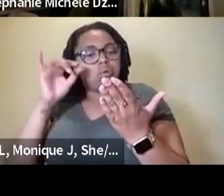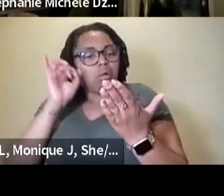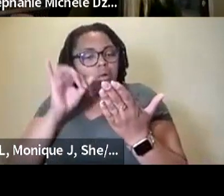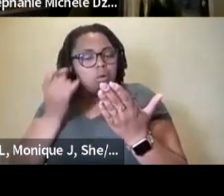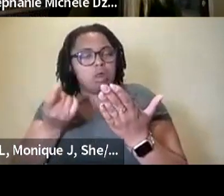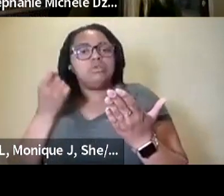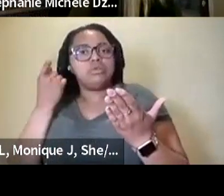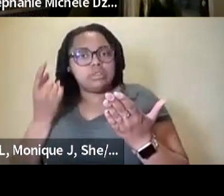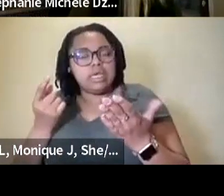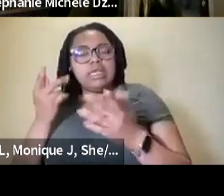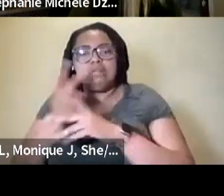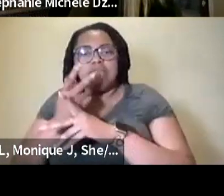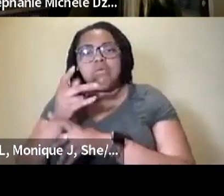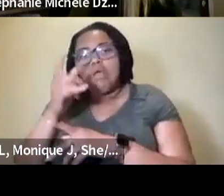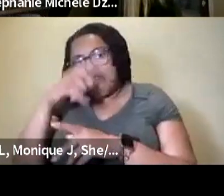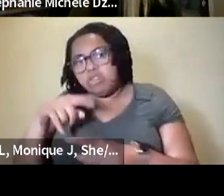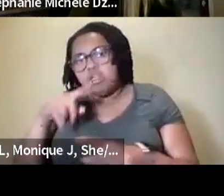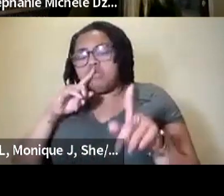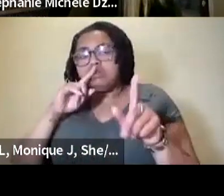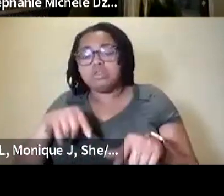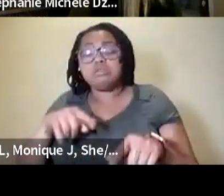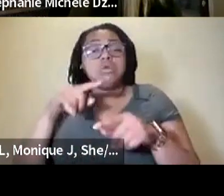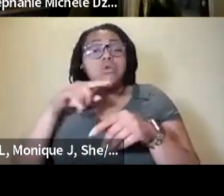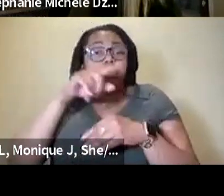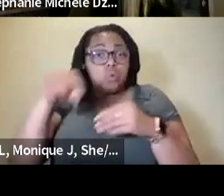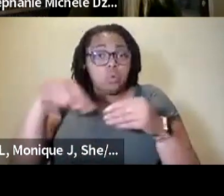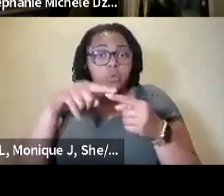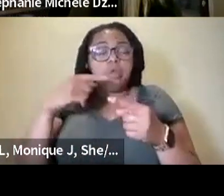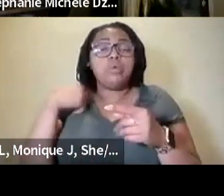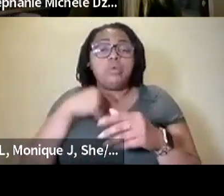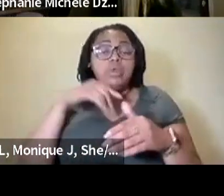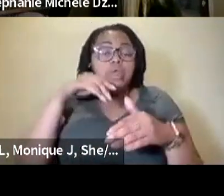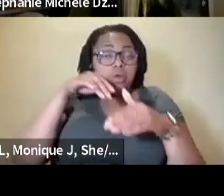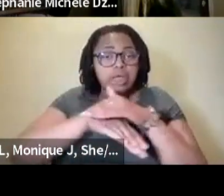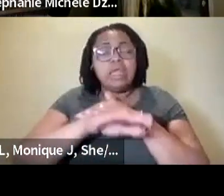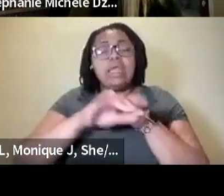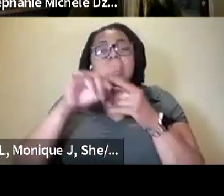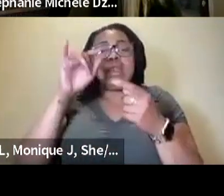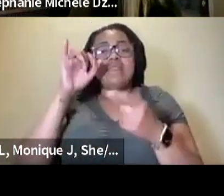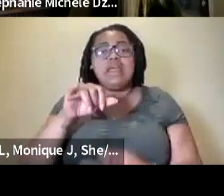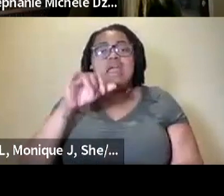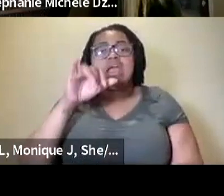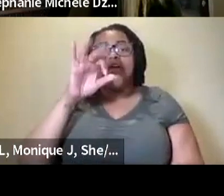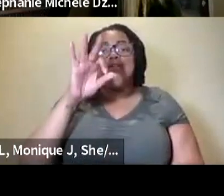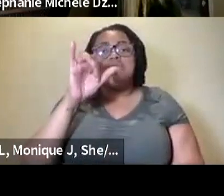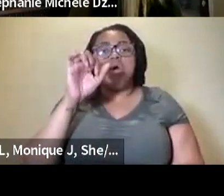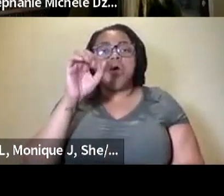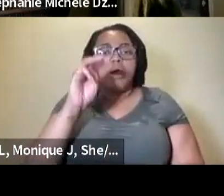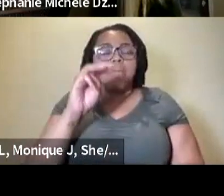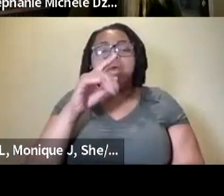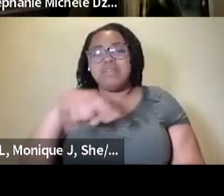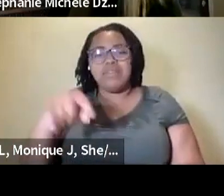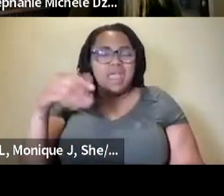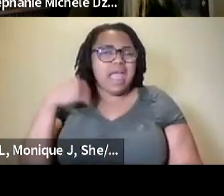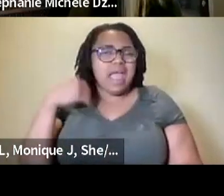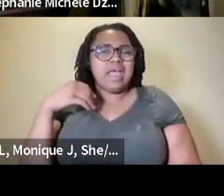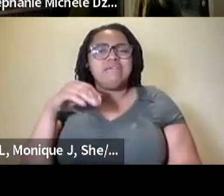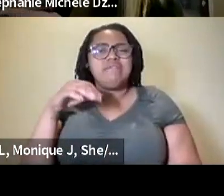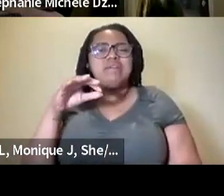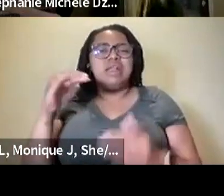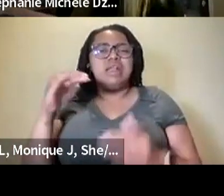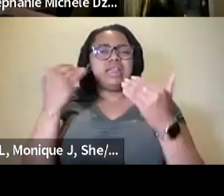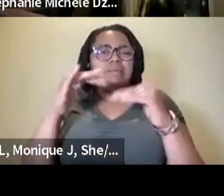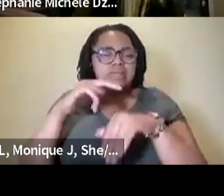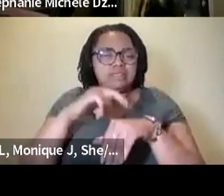responses. But then once we're in the forum, they have a limited amount of time to give those answers, like